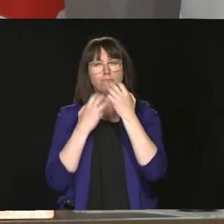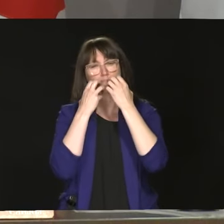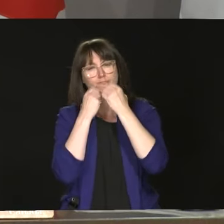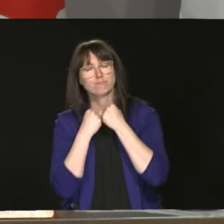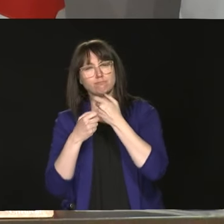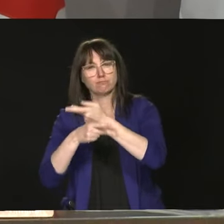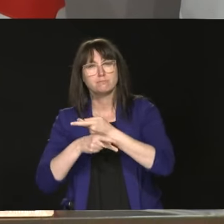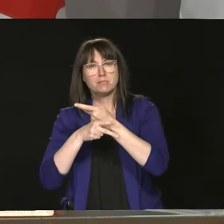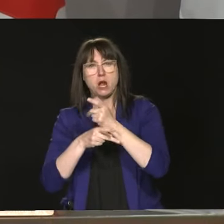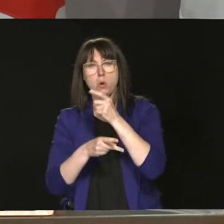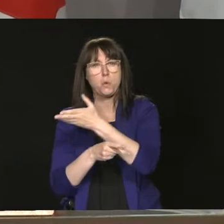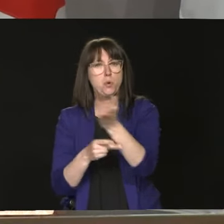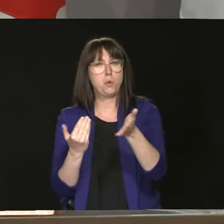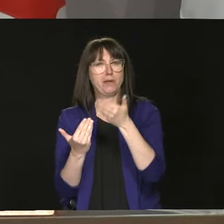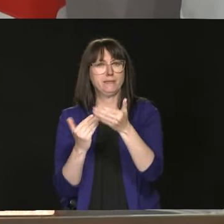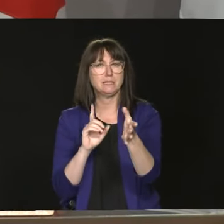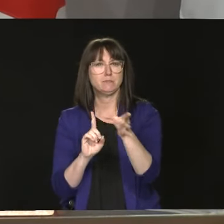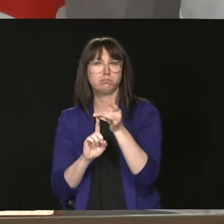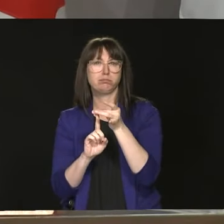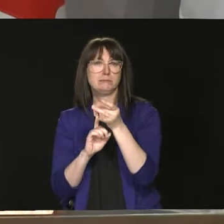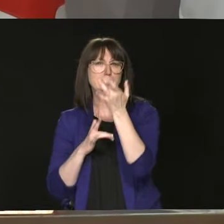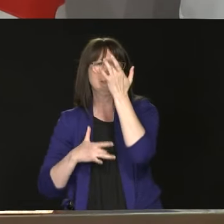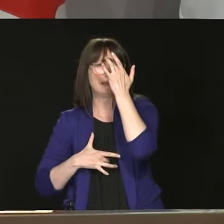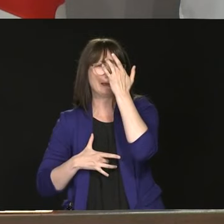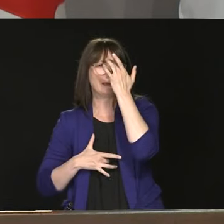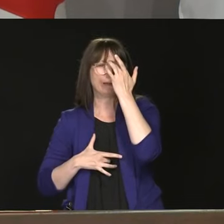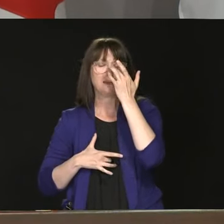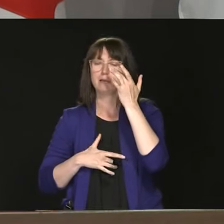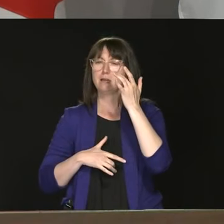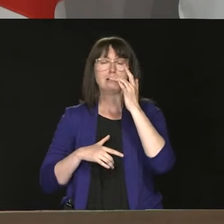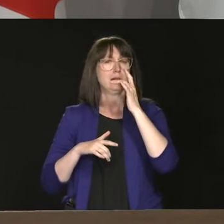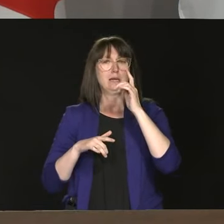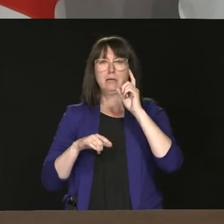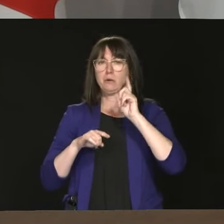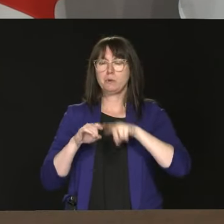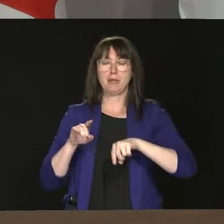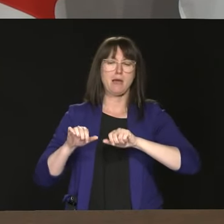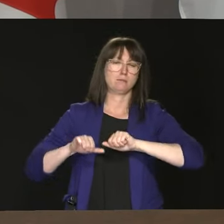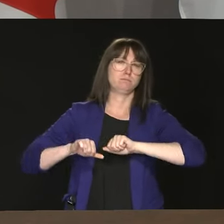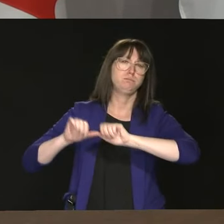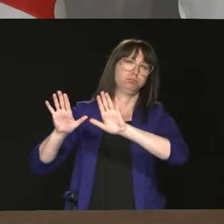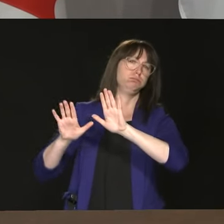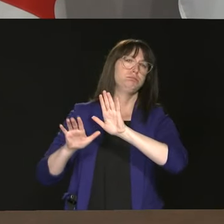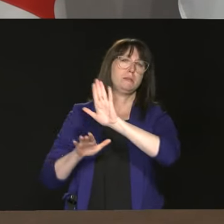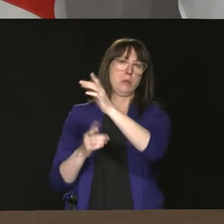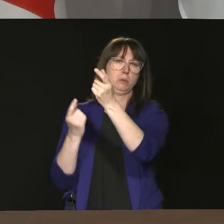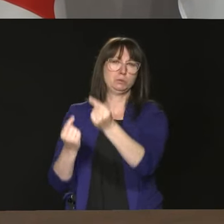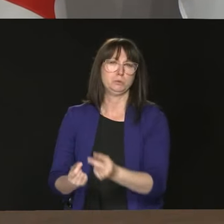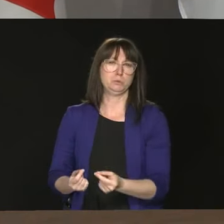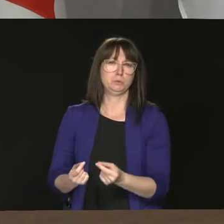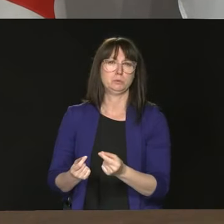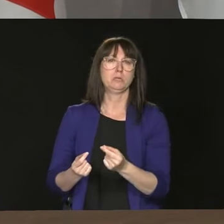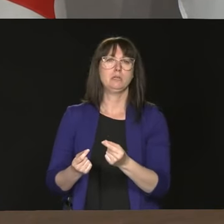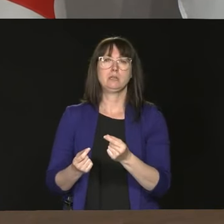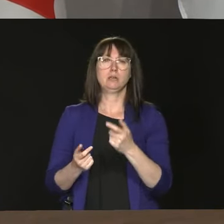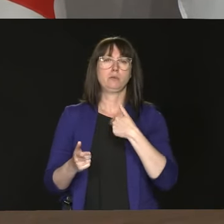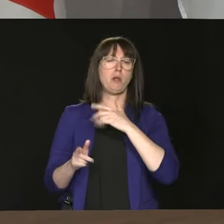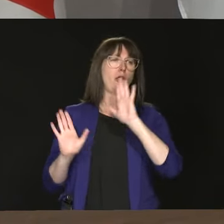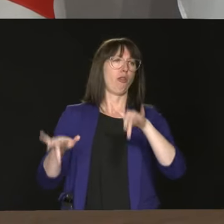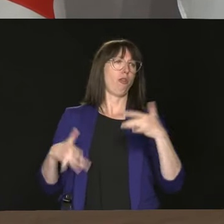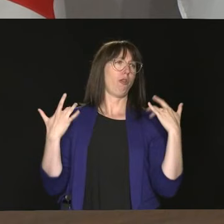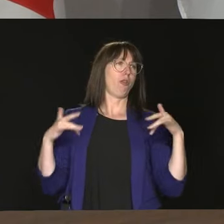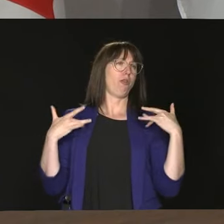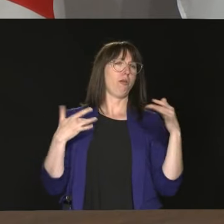their sacrifice or the personal risk they are taking to be in vain. However, these weeks have been hard on